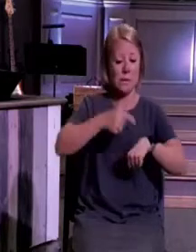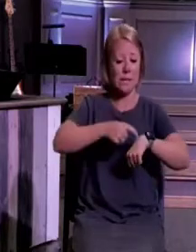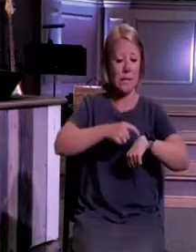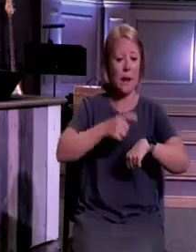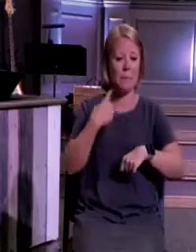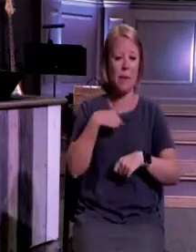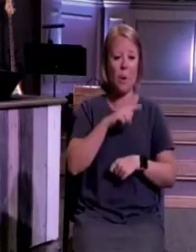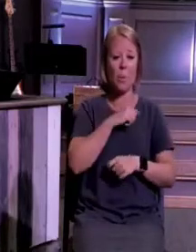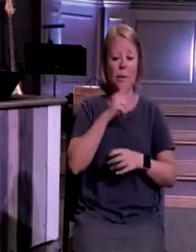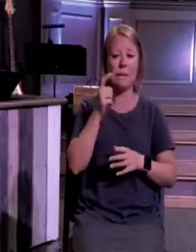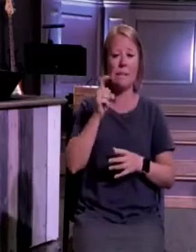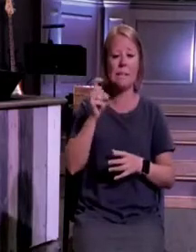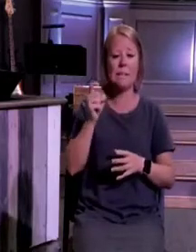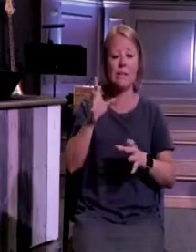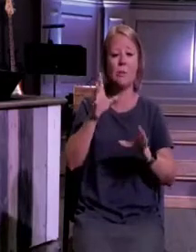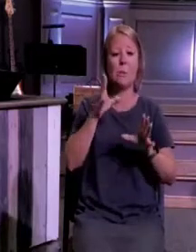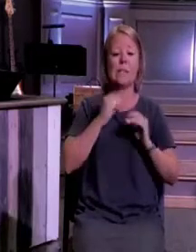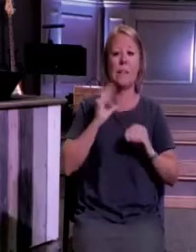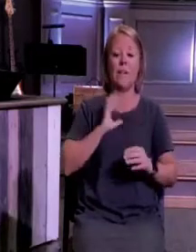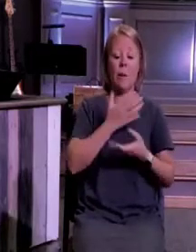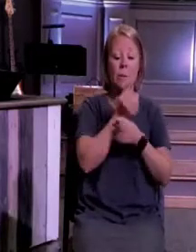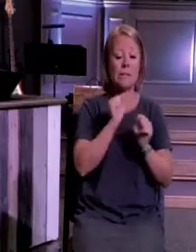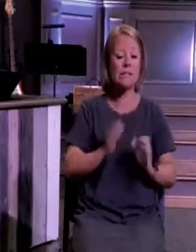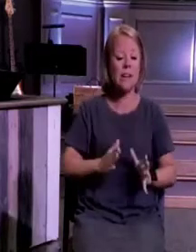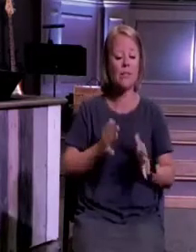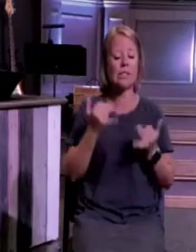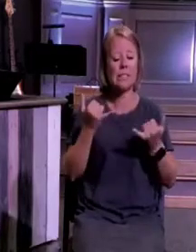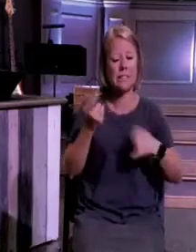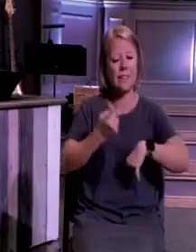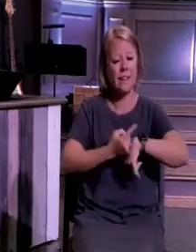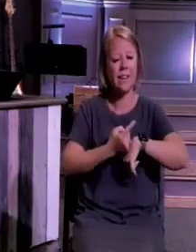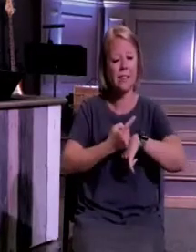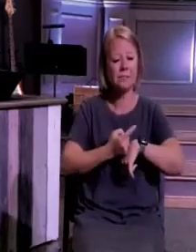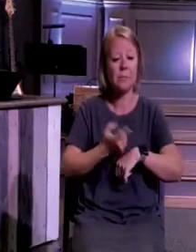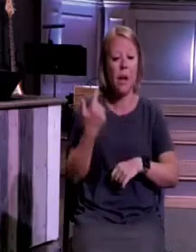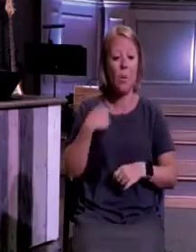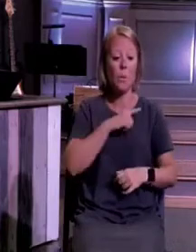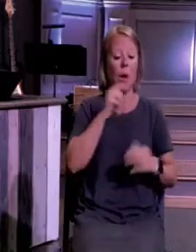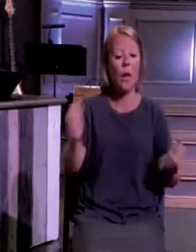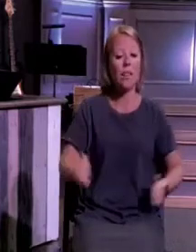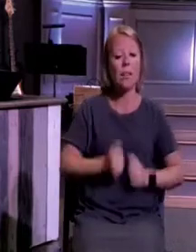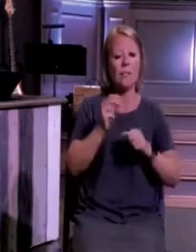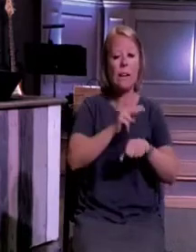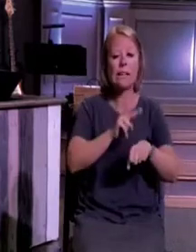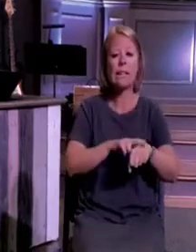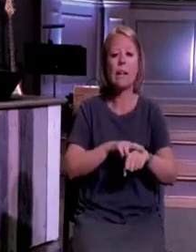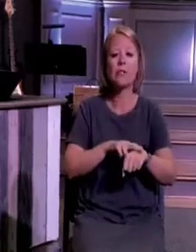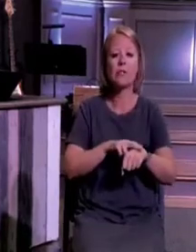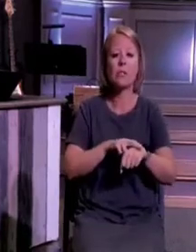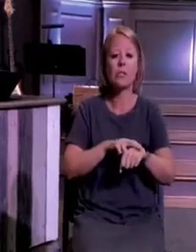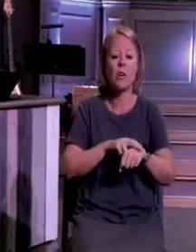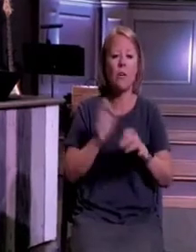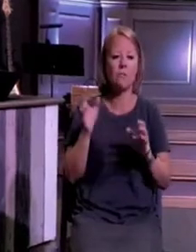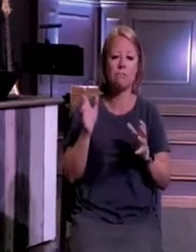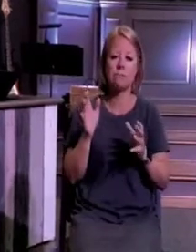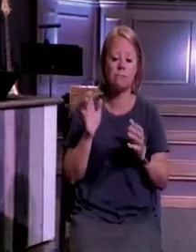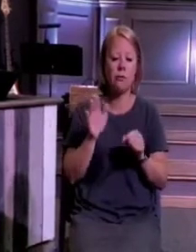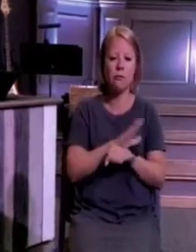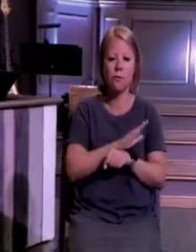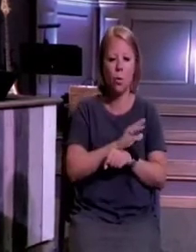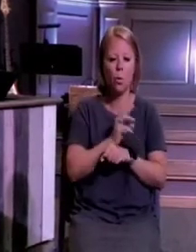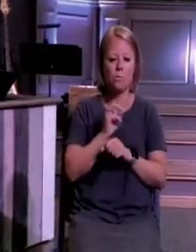to receive our Savior, it is the day that we live in. And we're living in a nation of total moral decay and